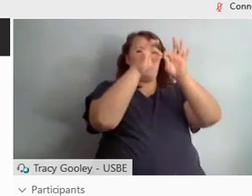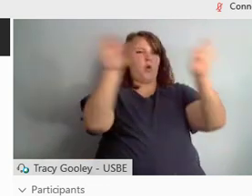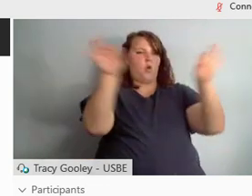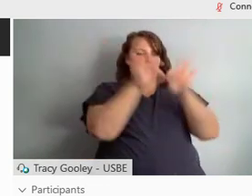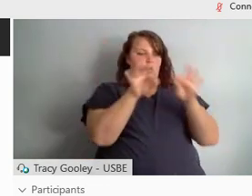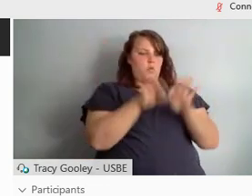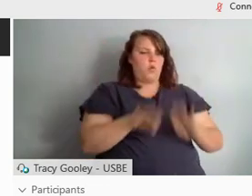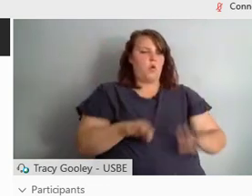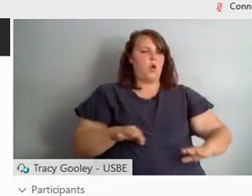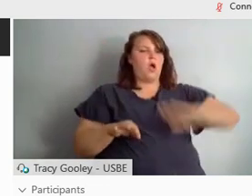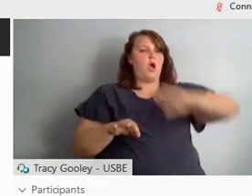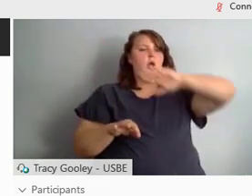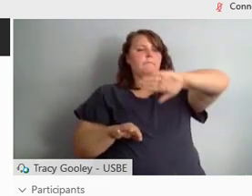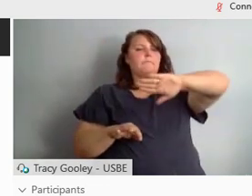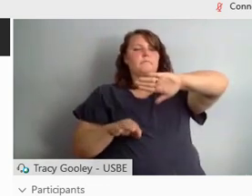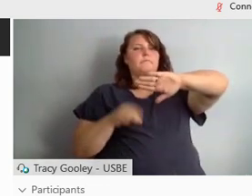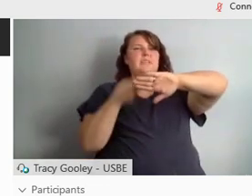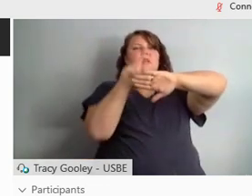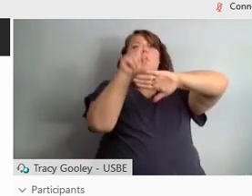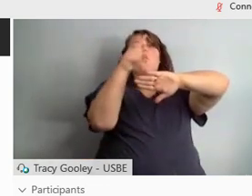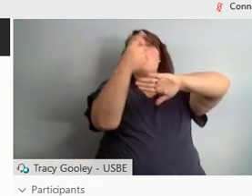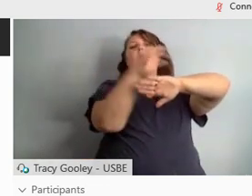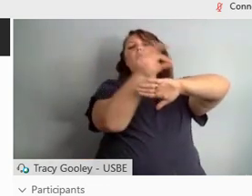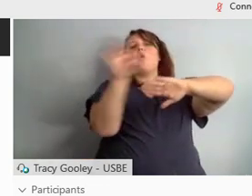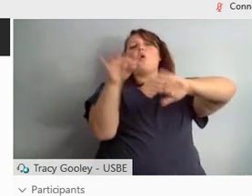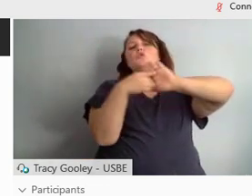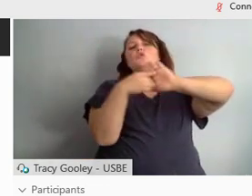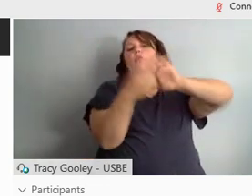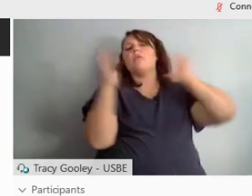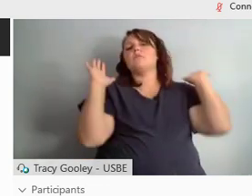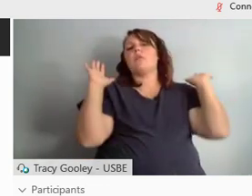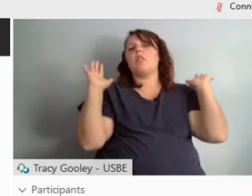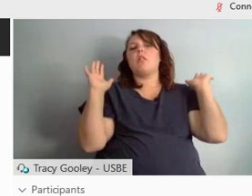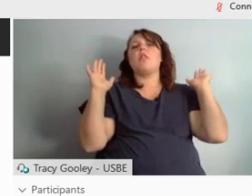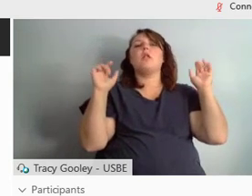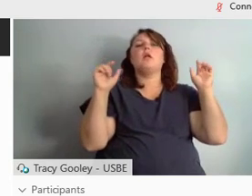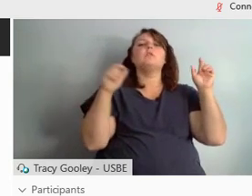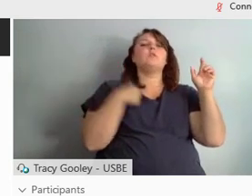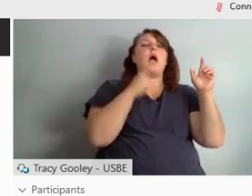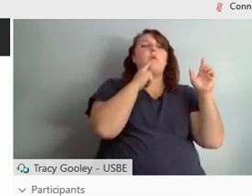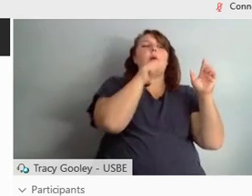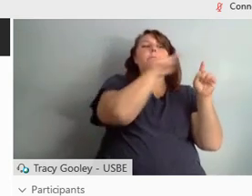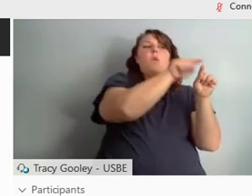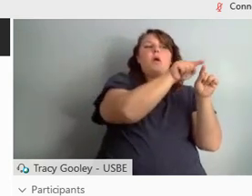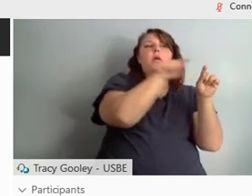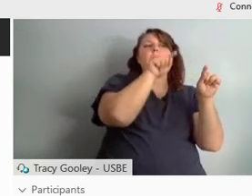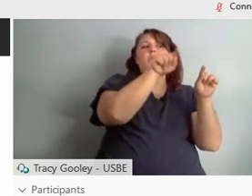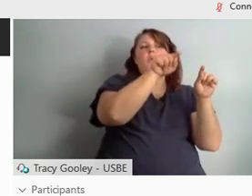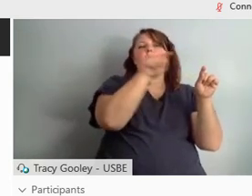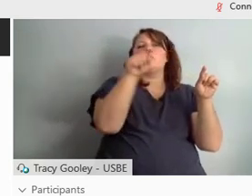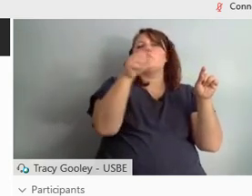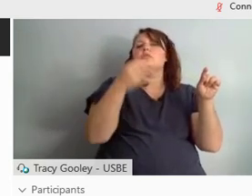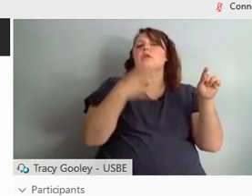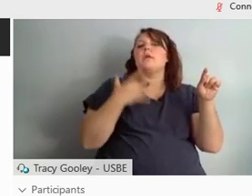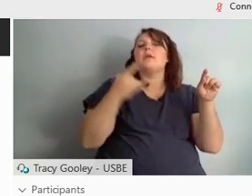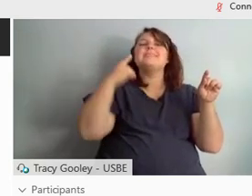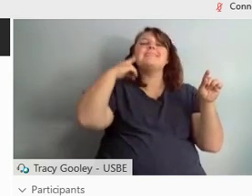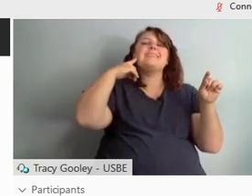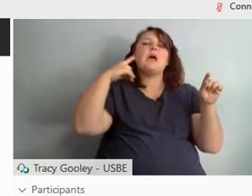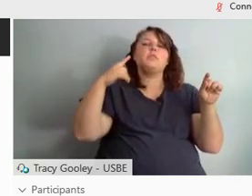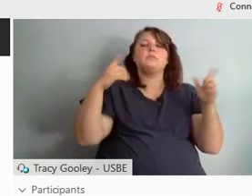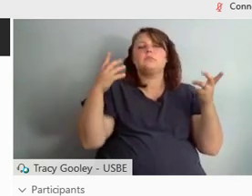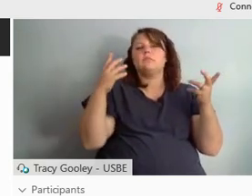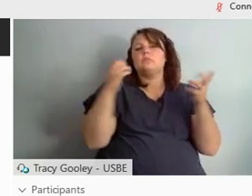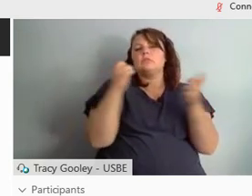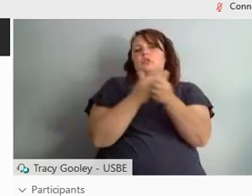row with a blank piece of paper and say, I will point to each letter pair and you will tell me the sound those